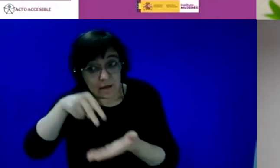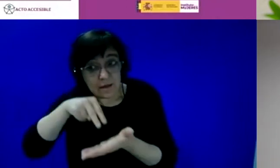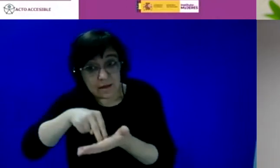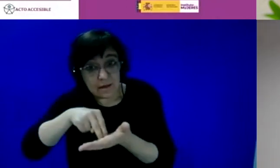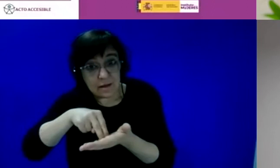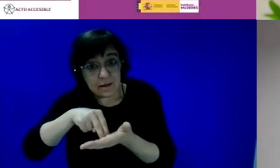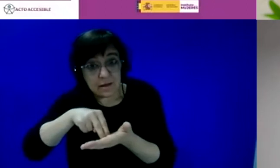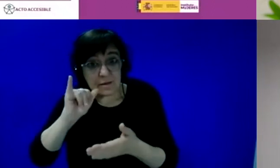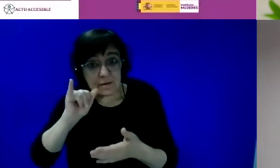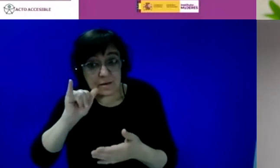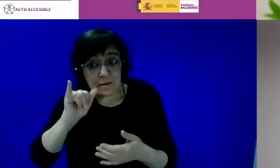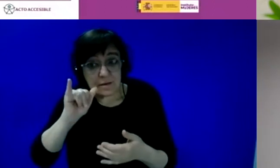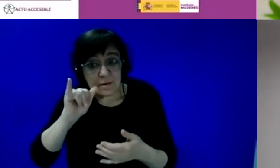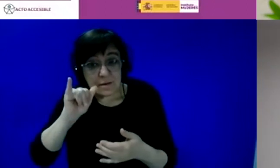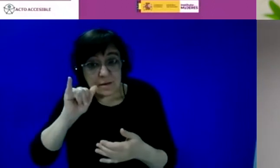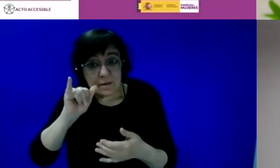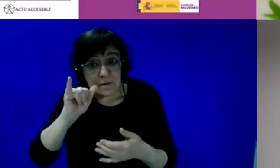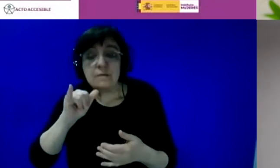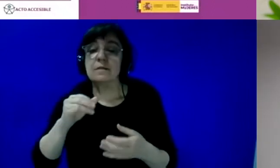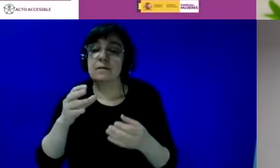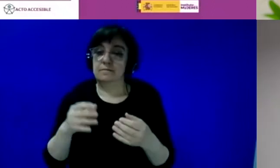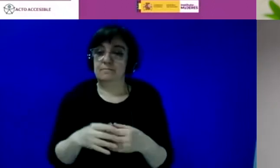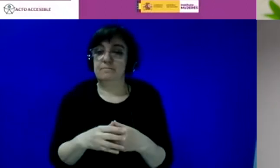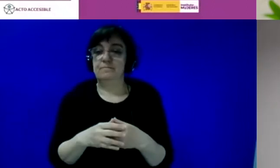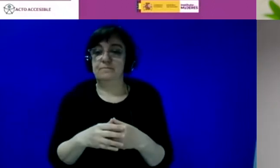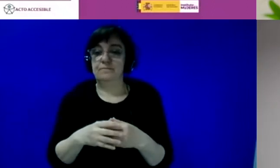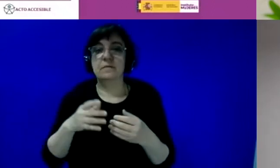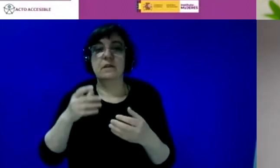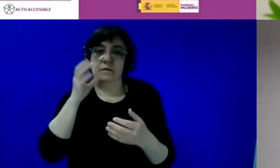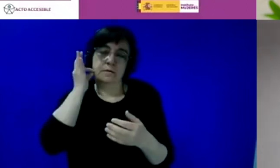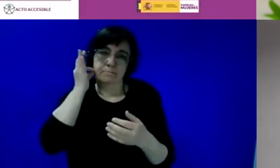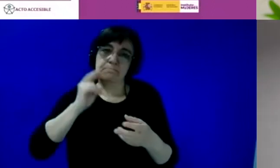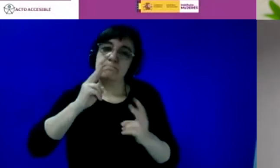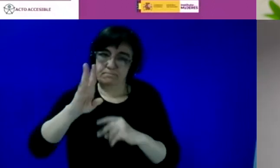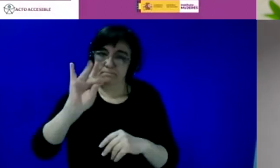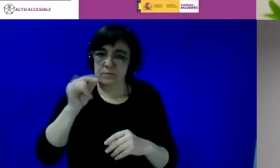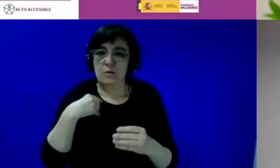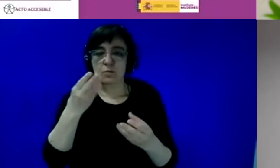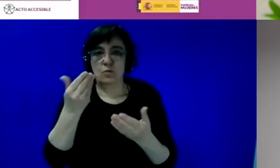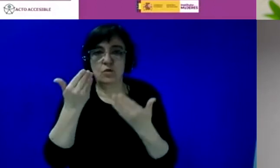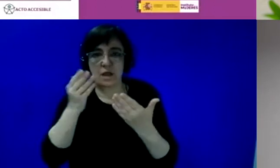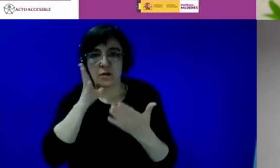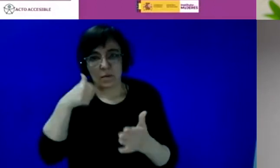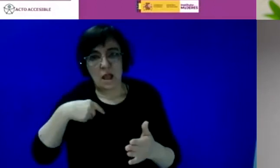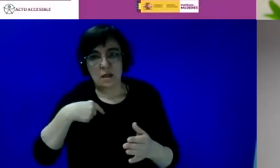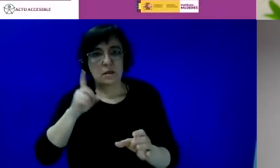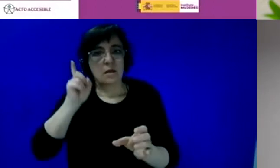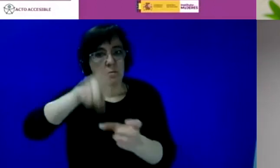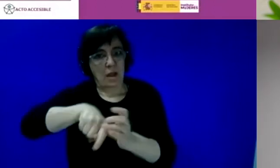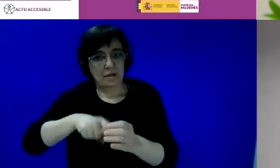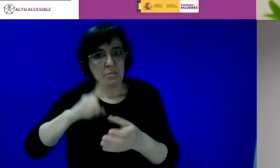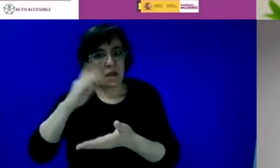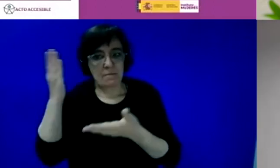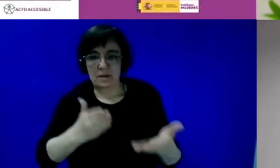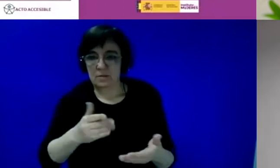for inviting the European Disability Forum to be present. And I would like to just give you an update on the work of the